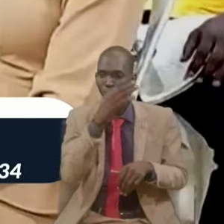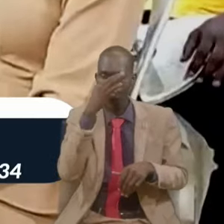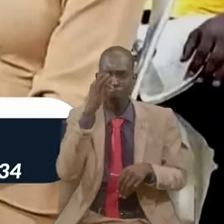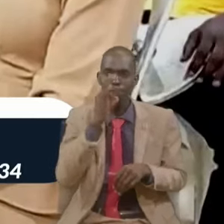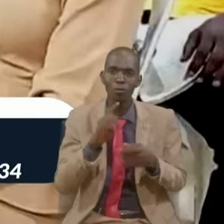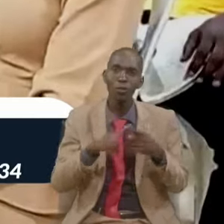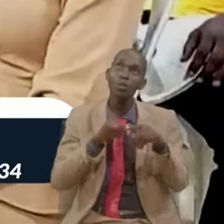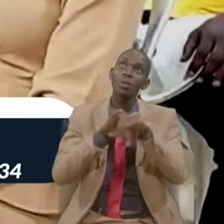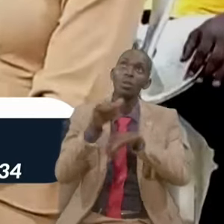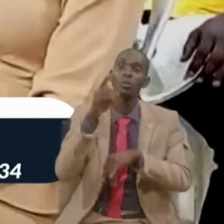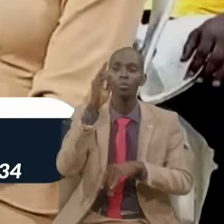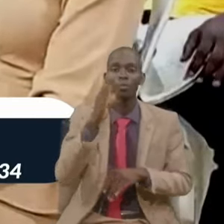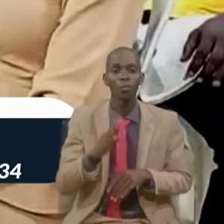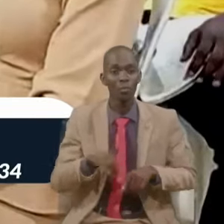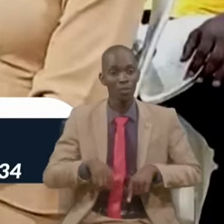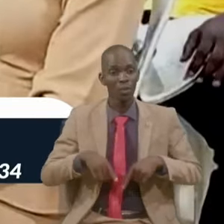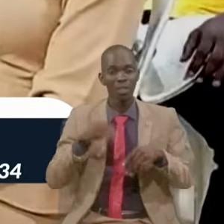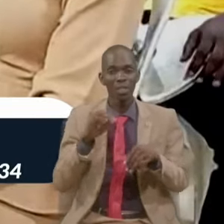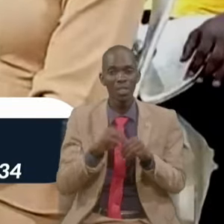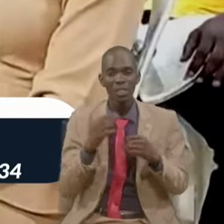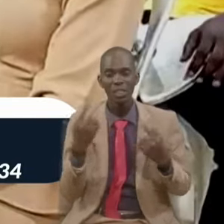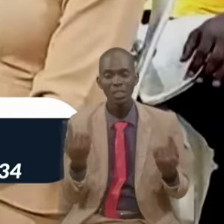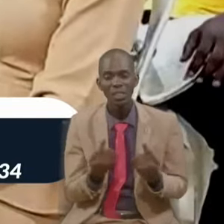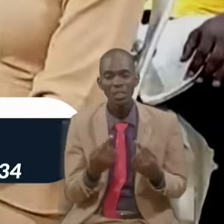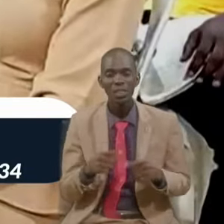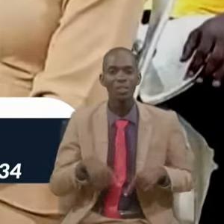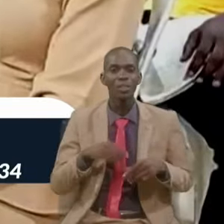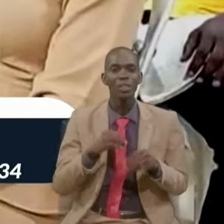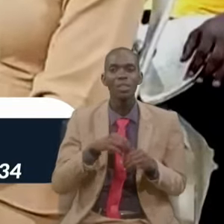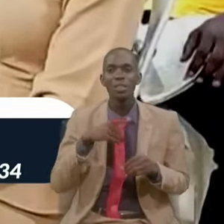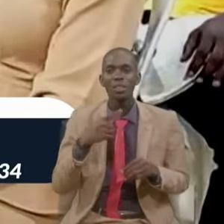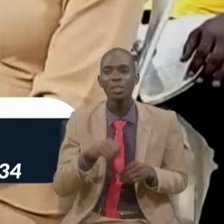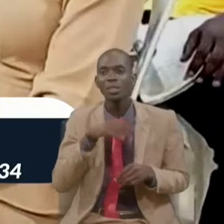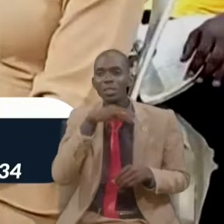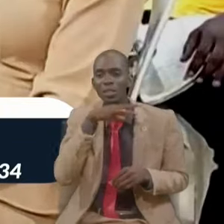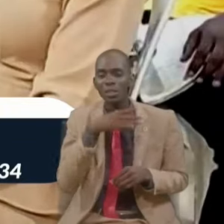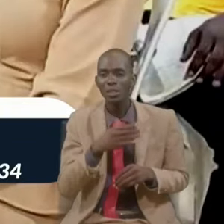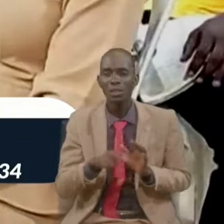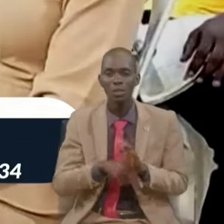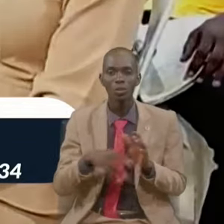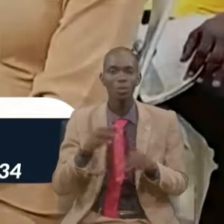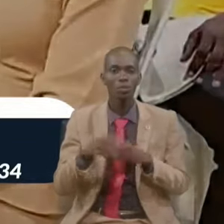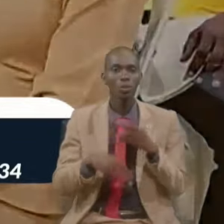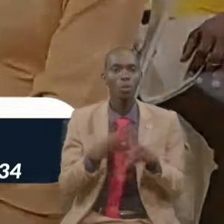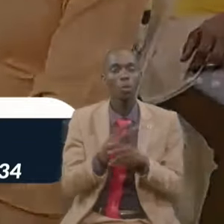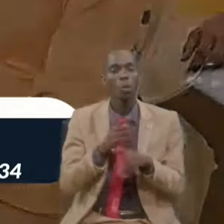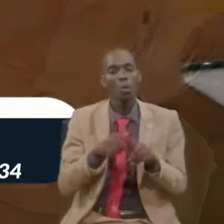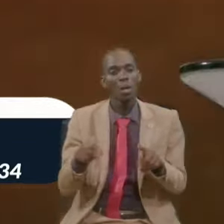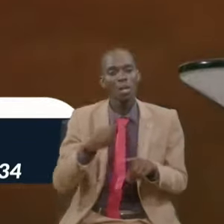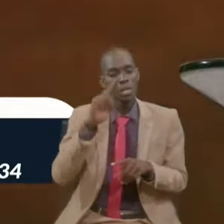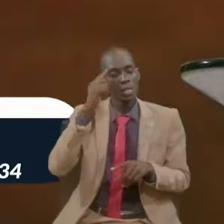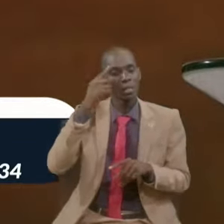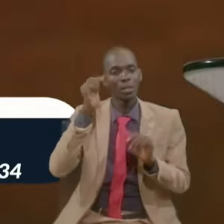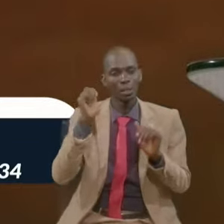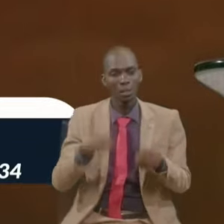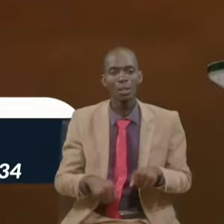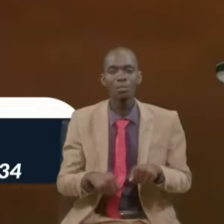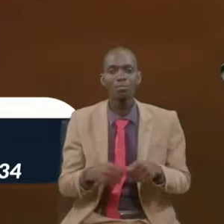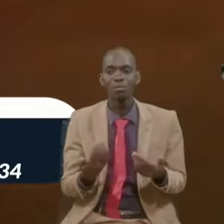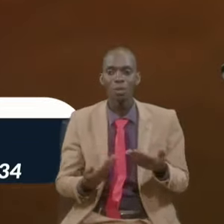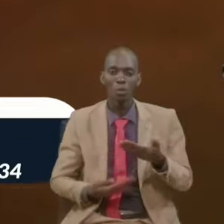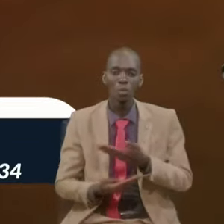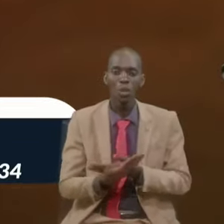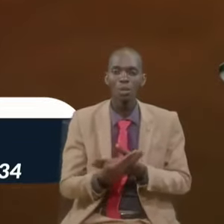sin. They're living against the word of God. But they think they'll bribe God with fasting.